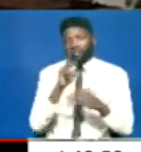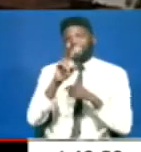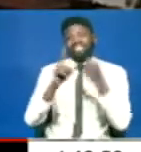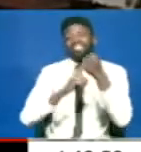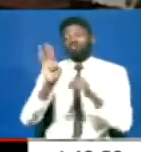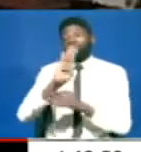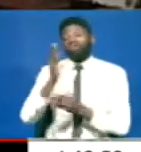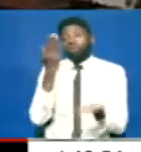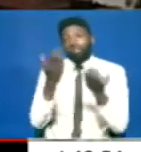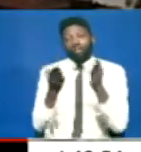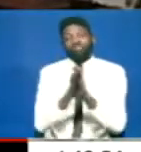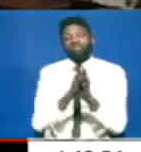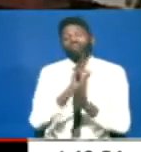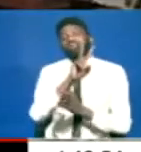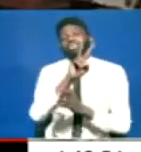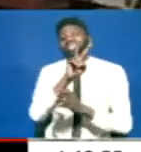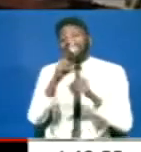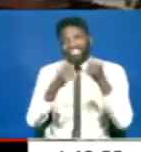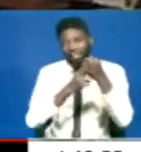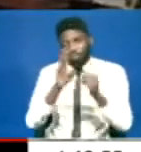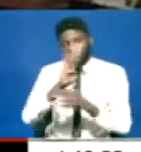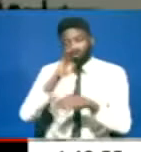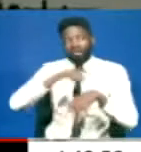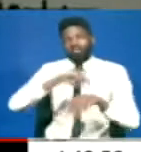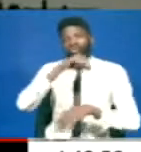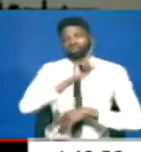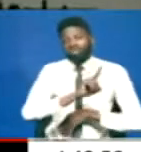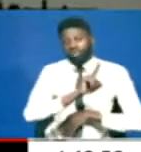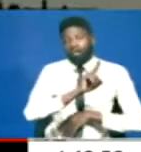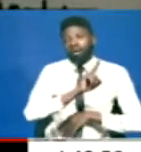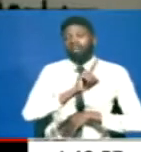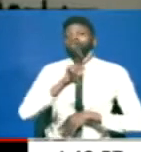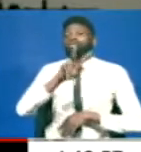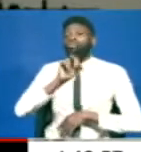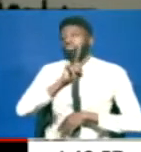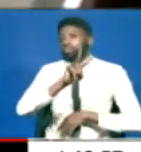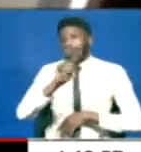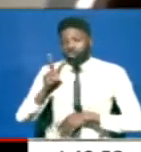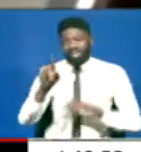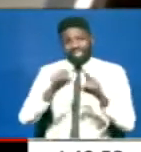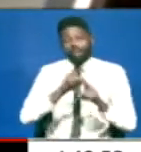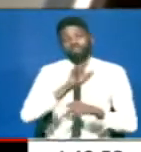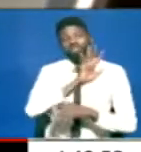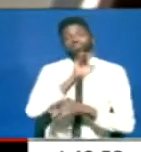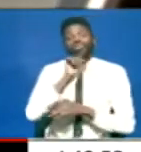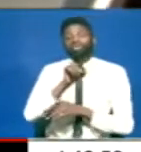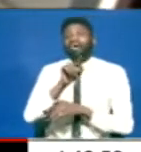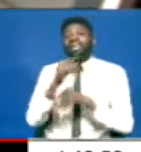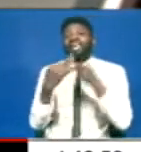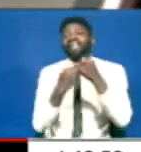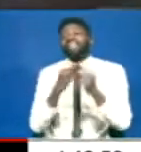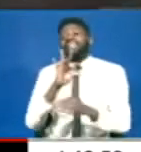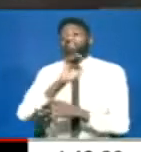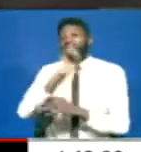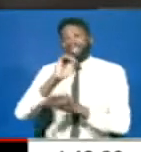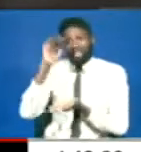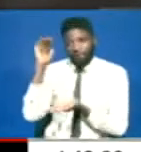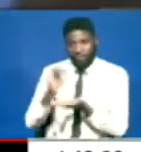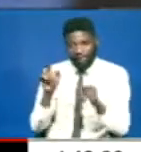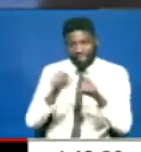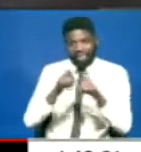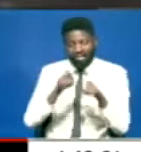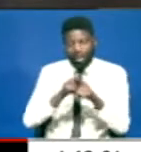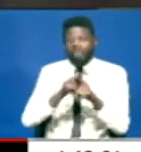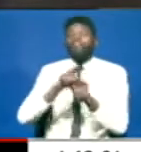to 27 billion registered in Q1 2022, a 5.83% decrease. In addition to this, bond market